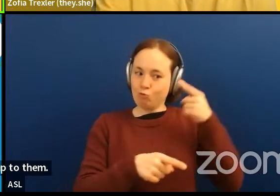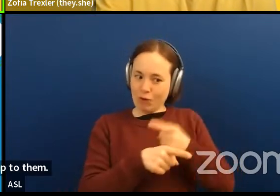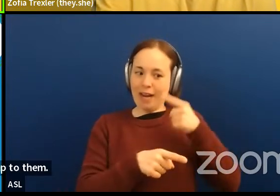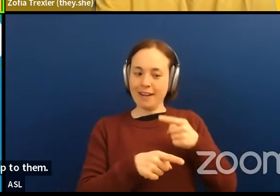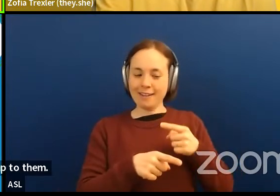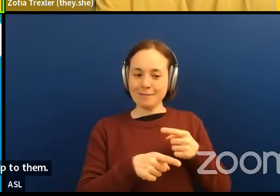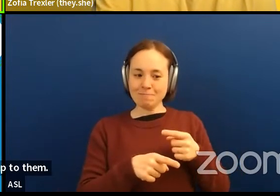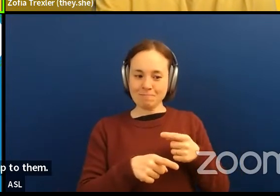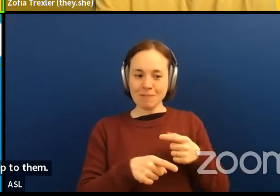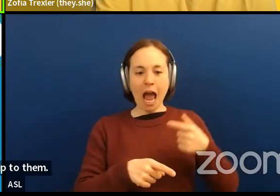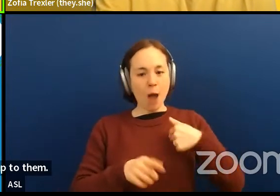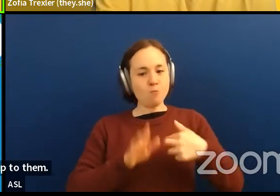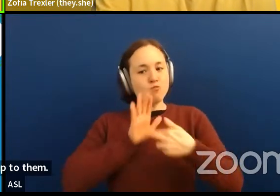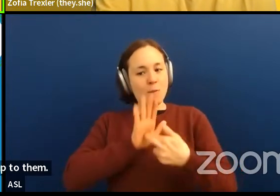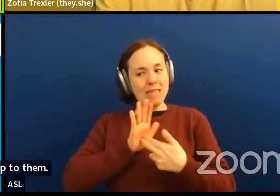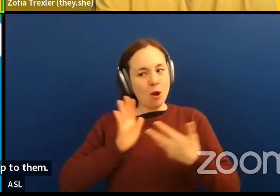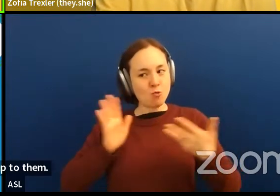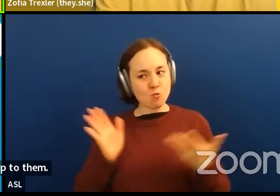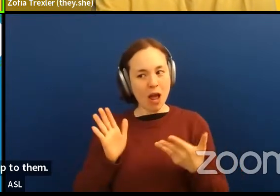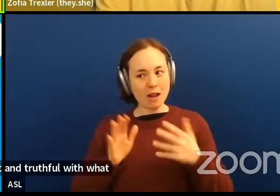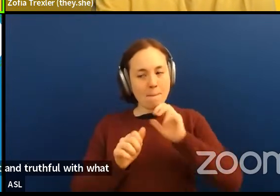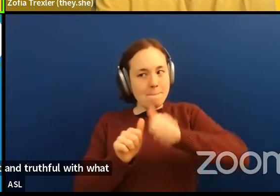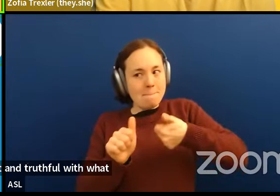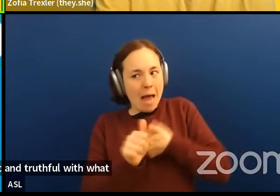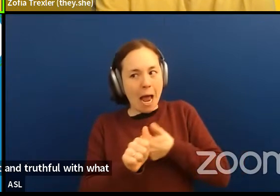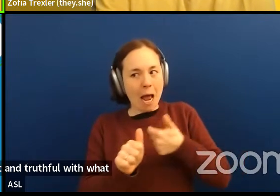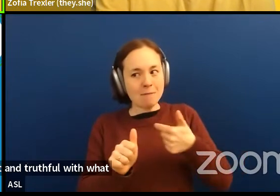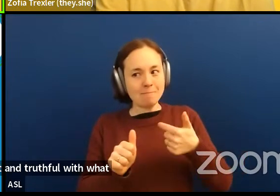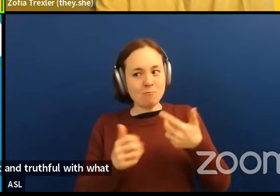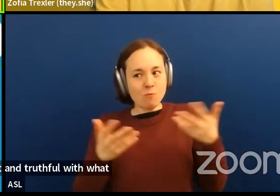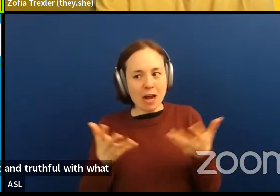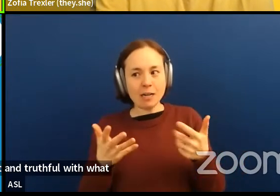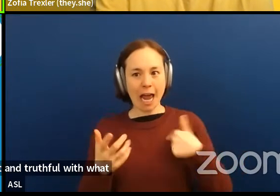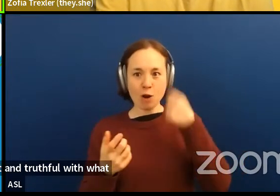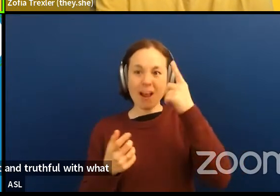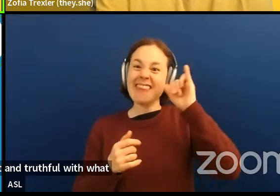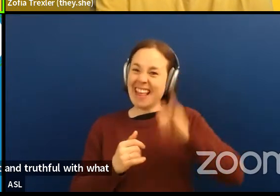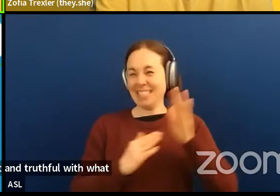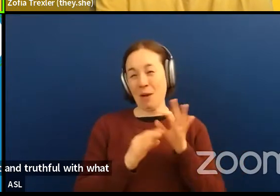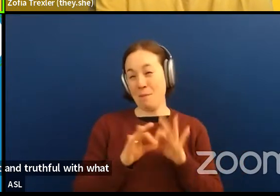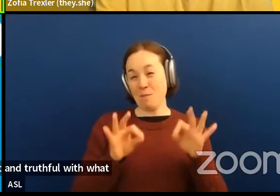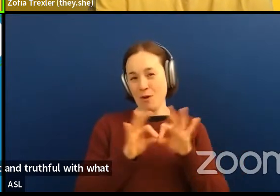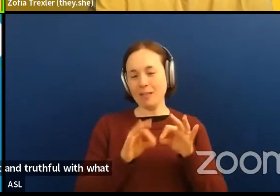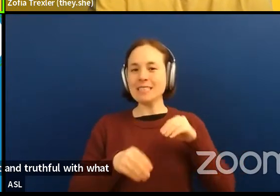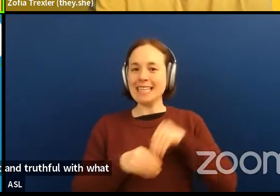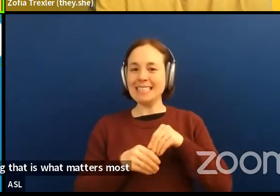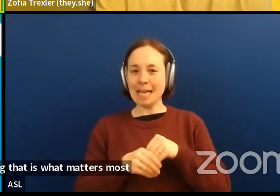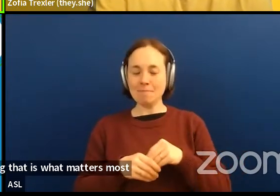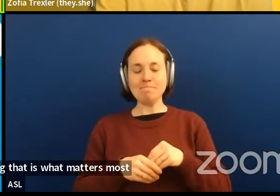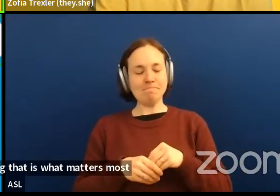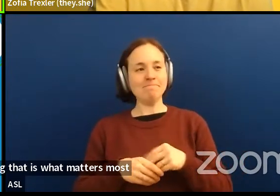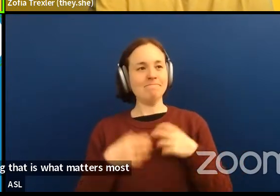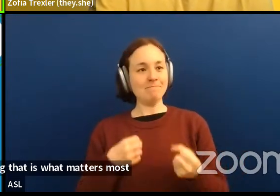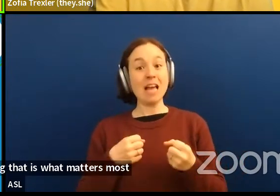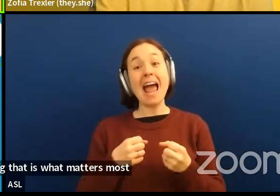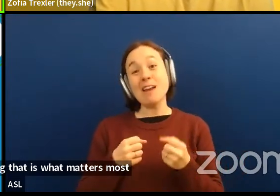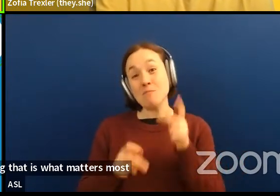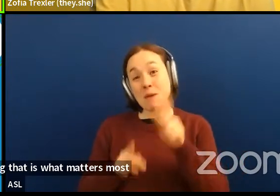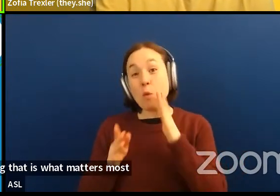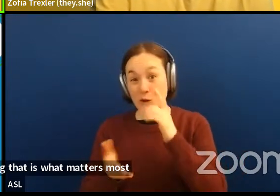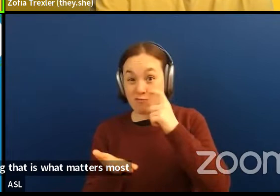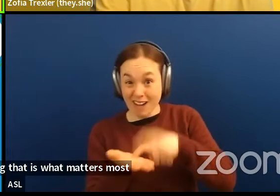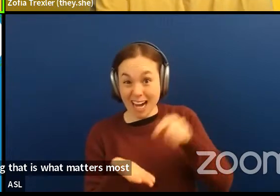am representing, that's what matters most. And that people are going to see it. I thankfully have a good